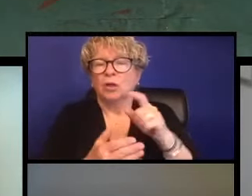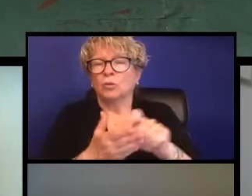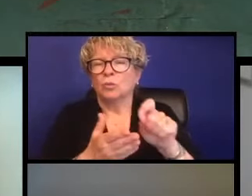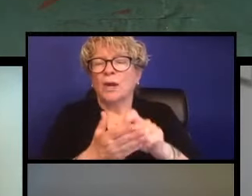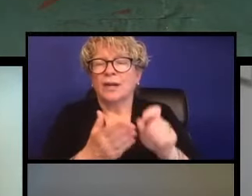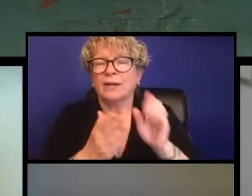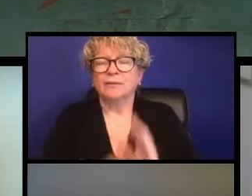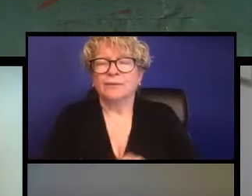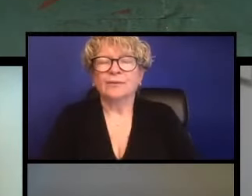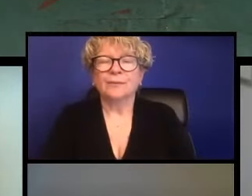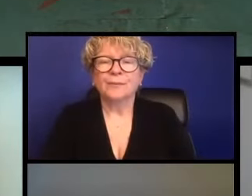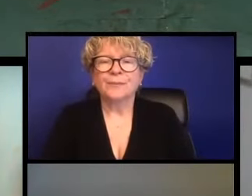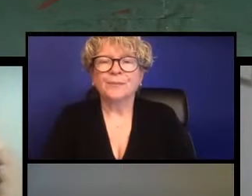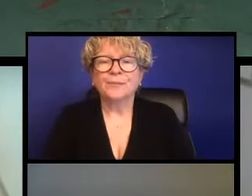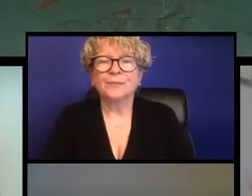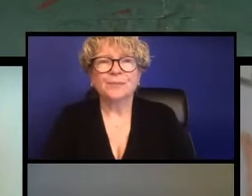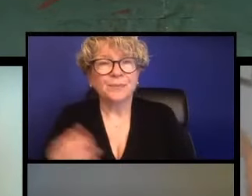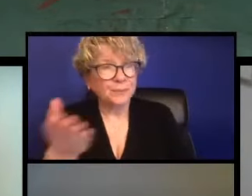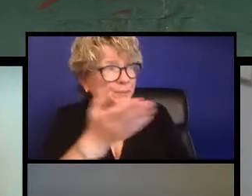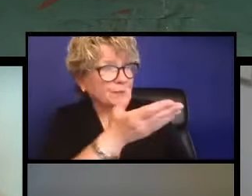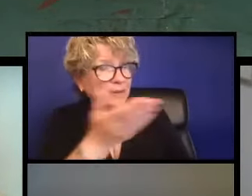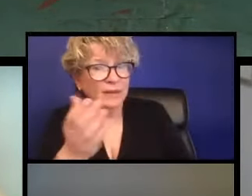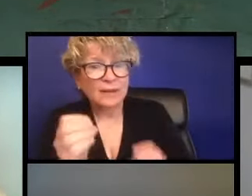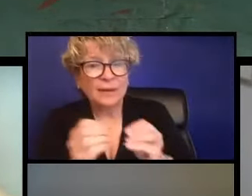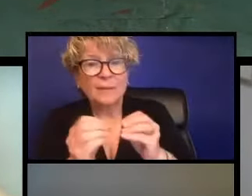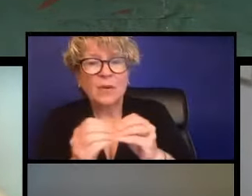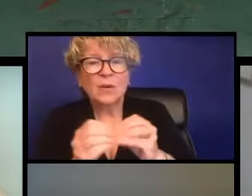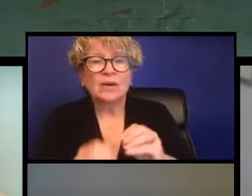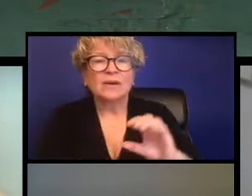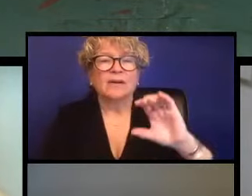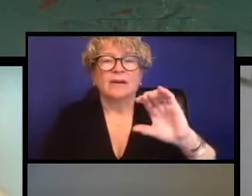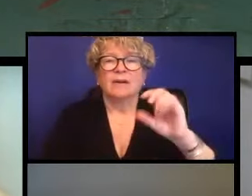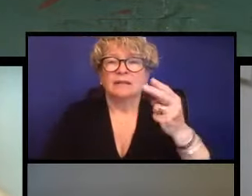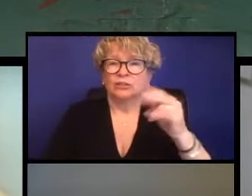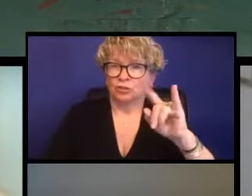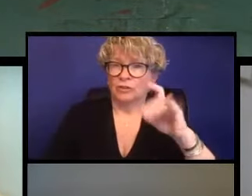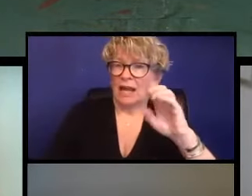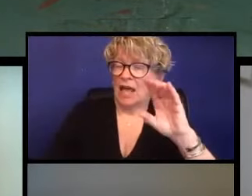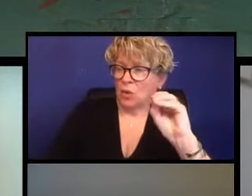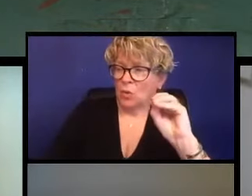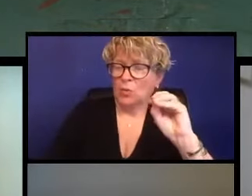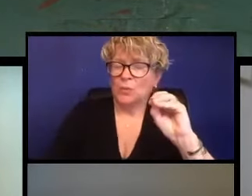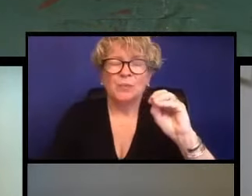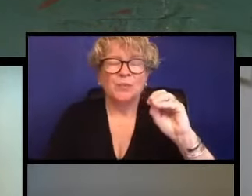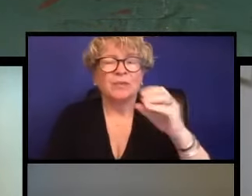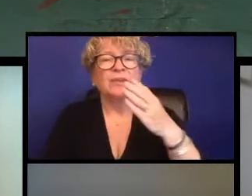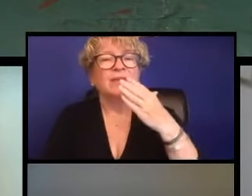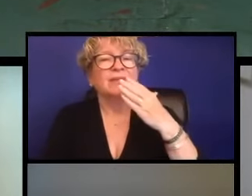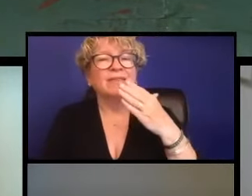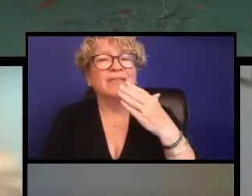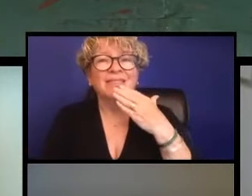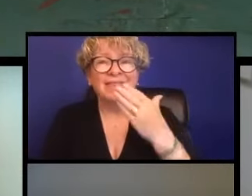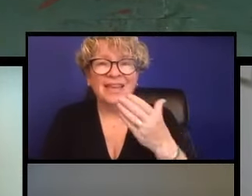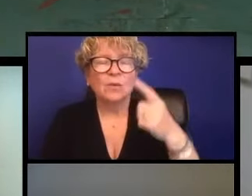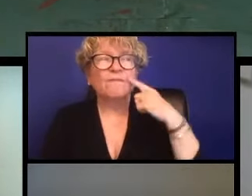Anyone else want to jump in with thoughts? Chinelo? Yeah, for me, a big thing I see that